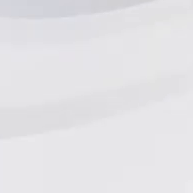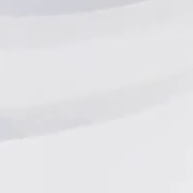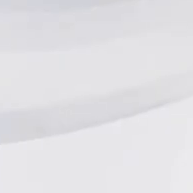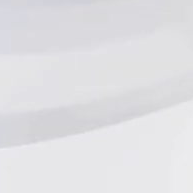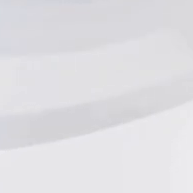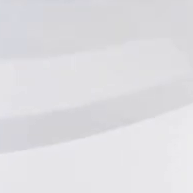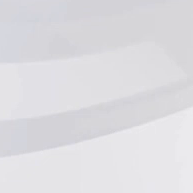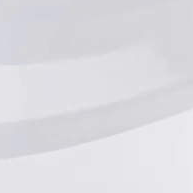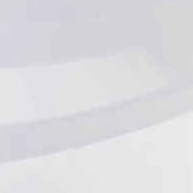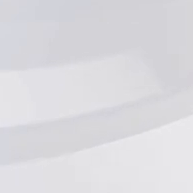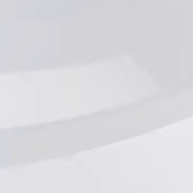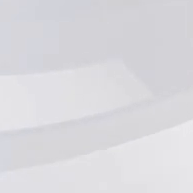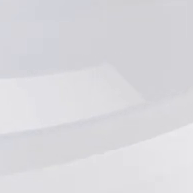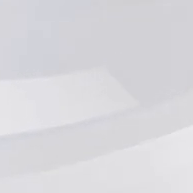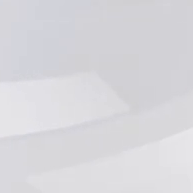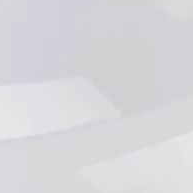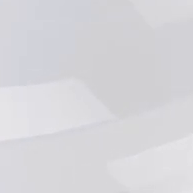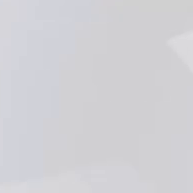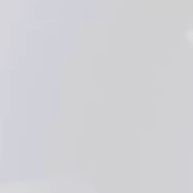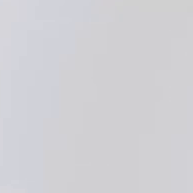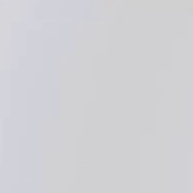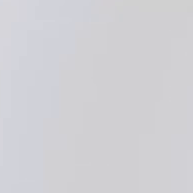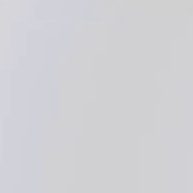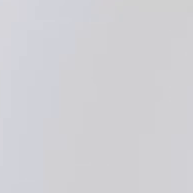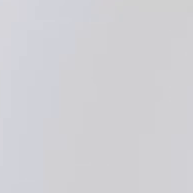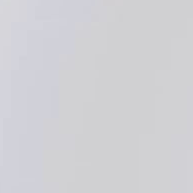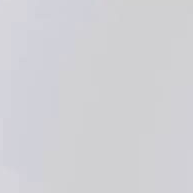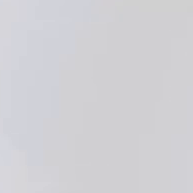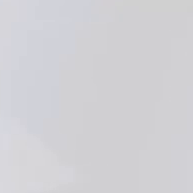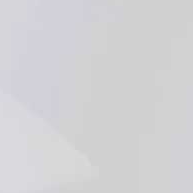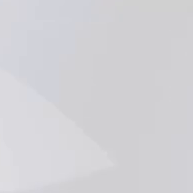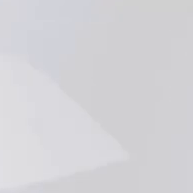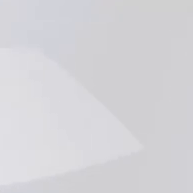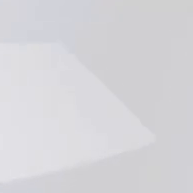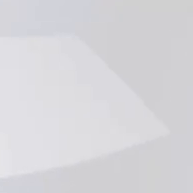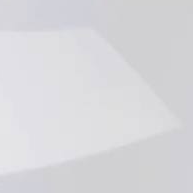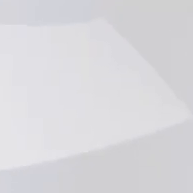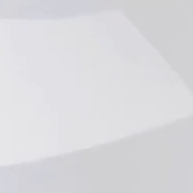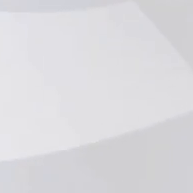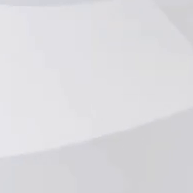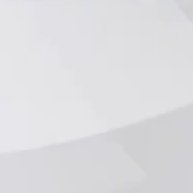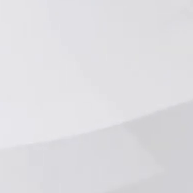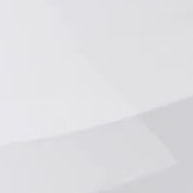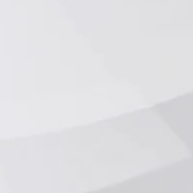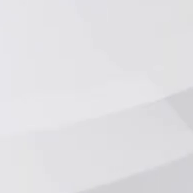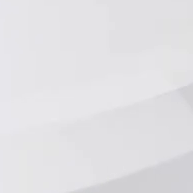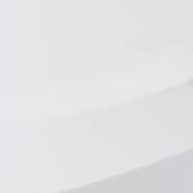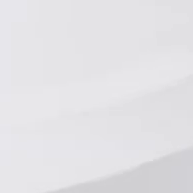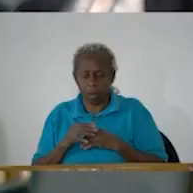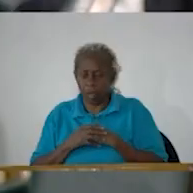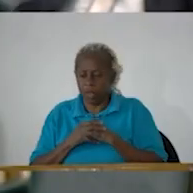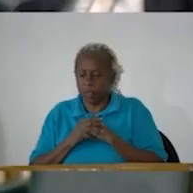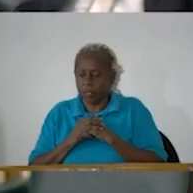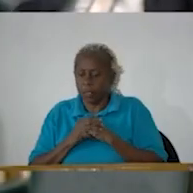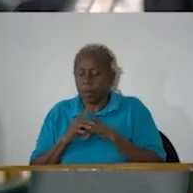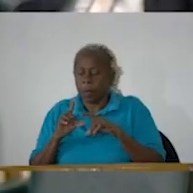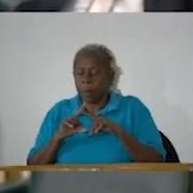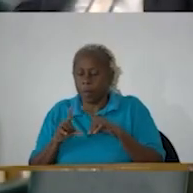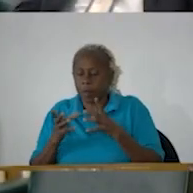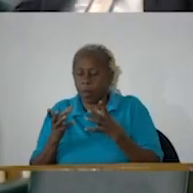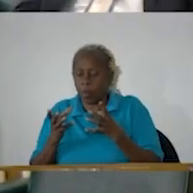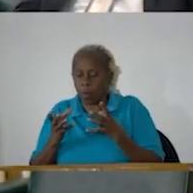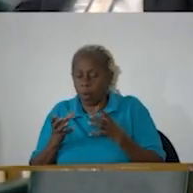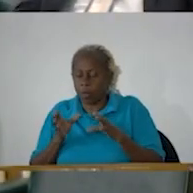drain cleaning and garbage collection activities. The funds are an increase to last year's $16 million allocation. I want